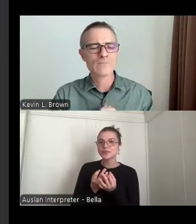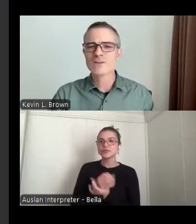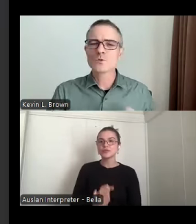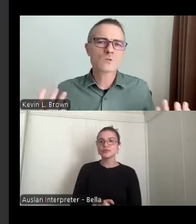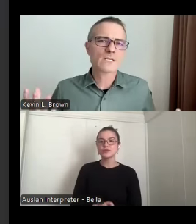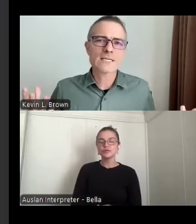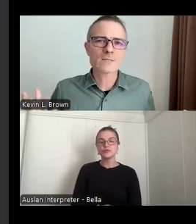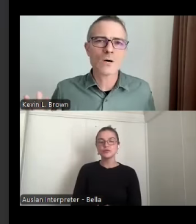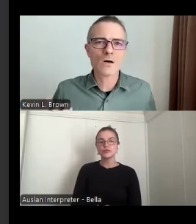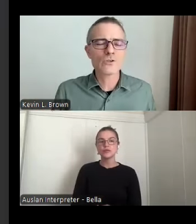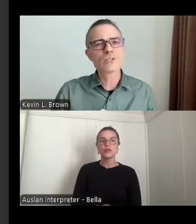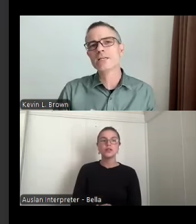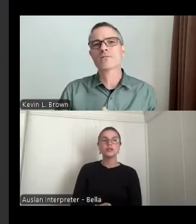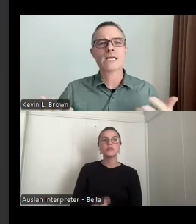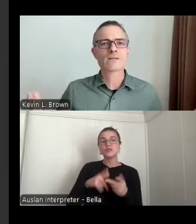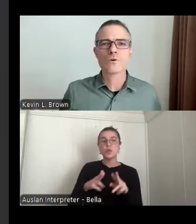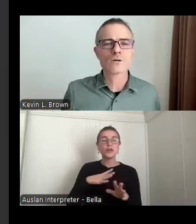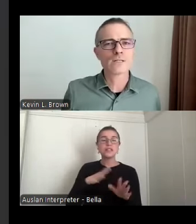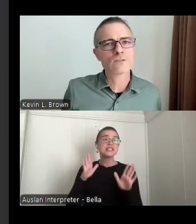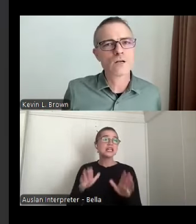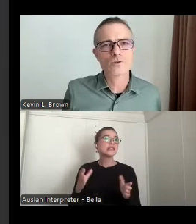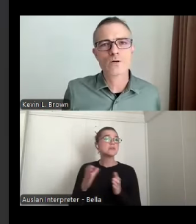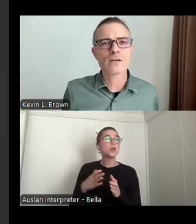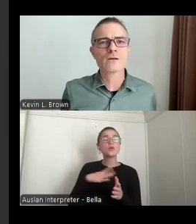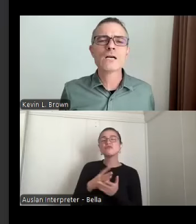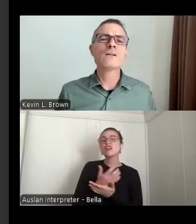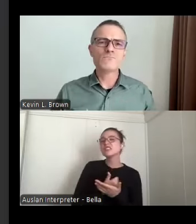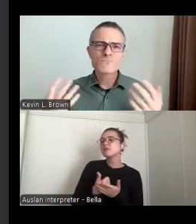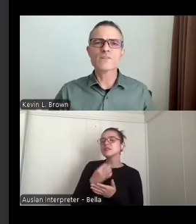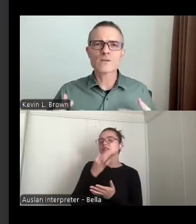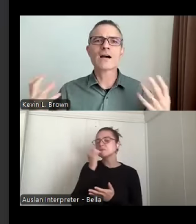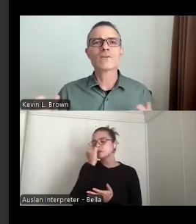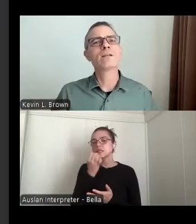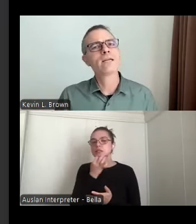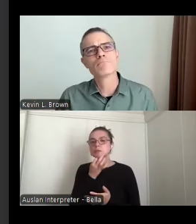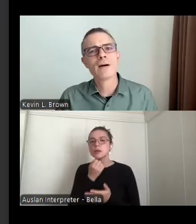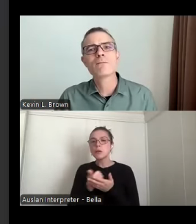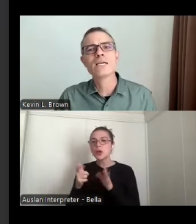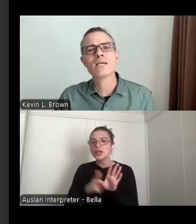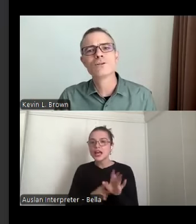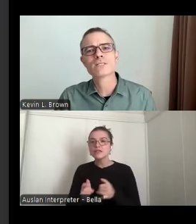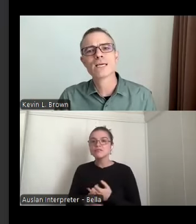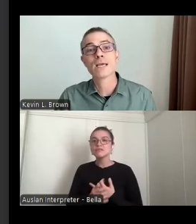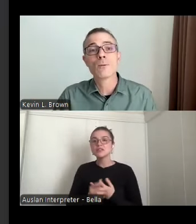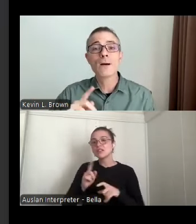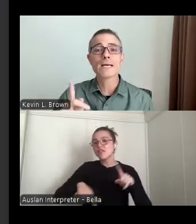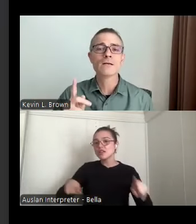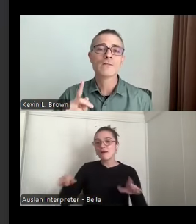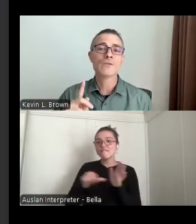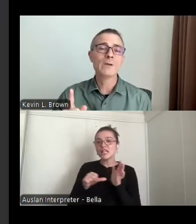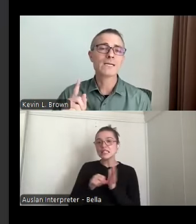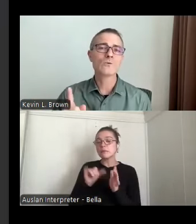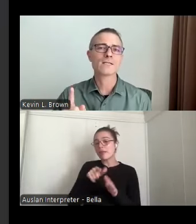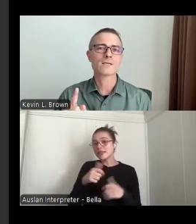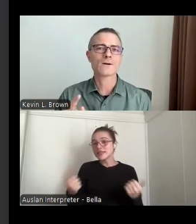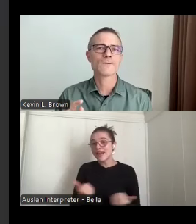mentioned, if you just want to stay small, you just need to raise a few $100,000 per year, diversified funding might be your ticket. But